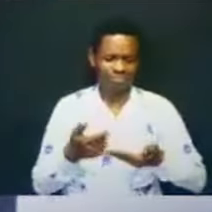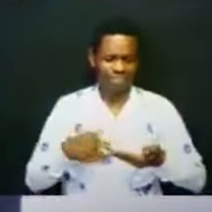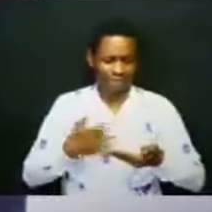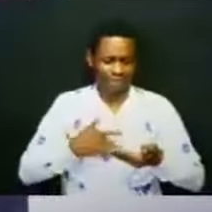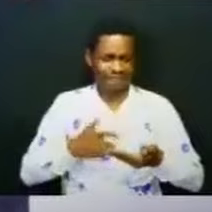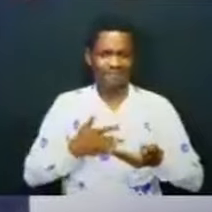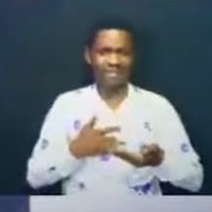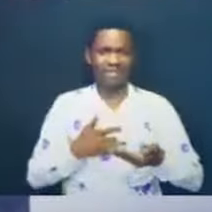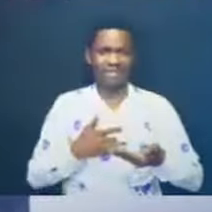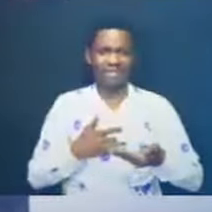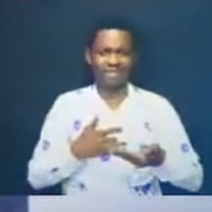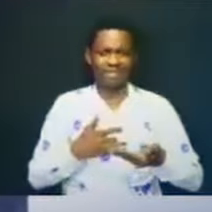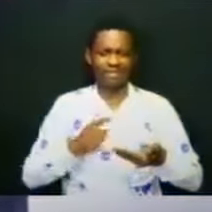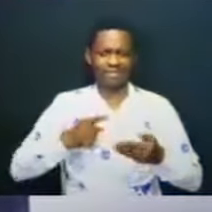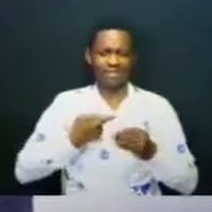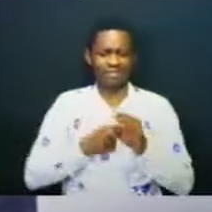And somehow he started weeping.